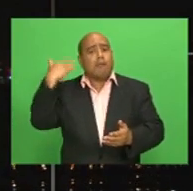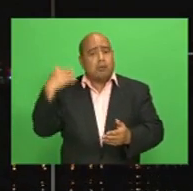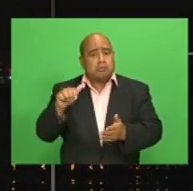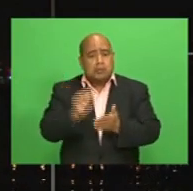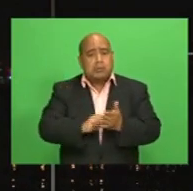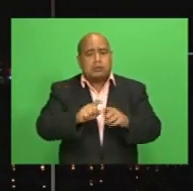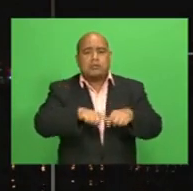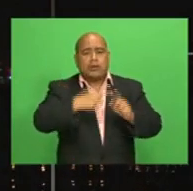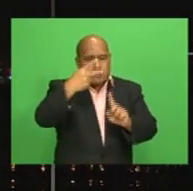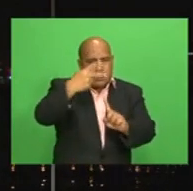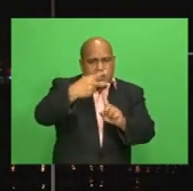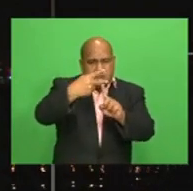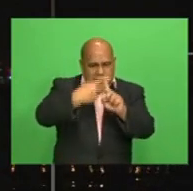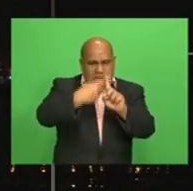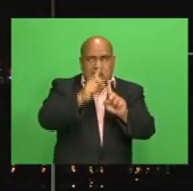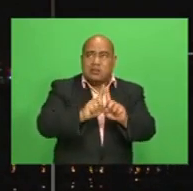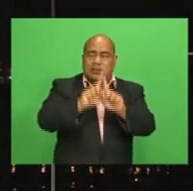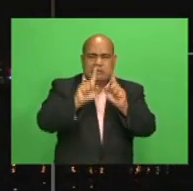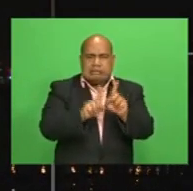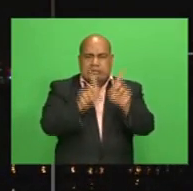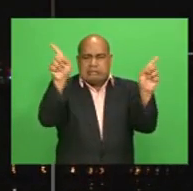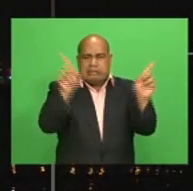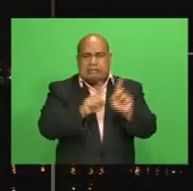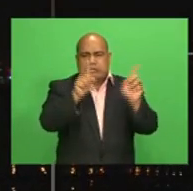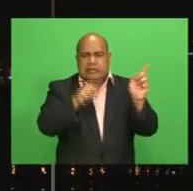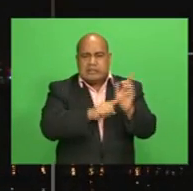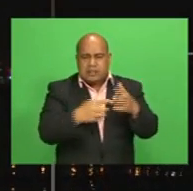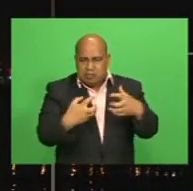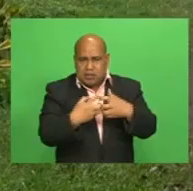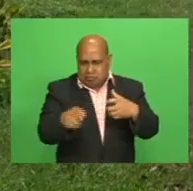antennas not compatible with the Walesi set box.